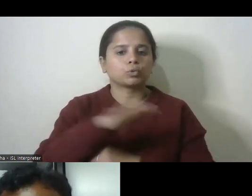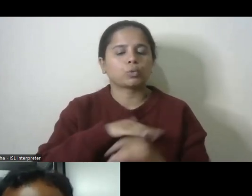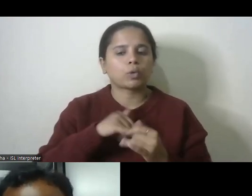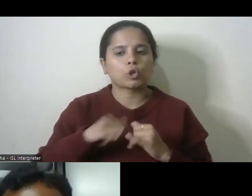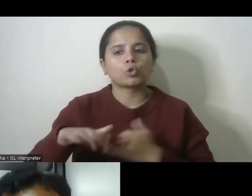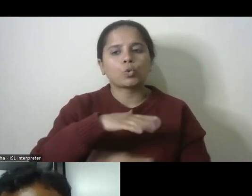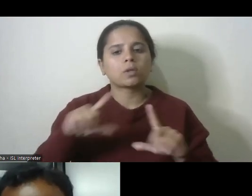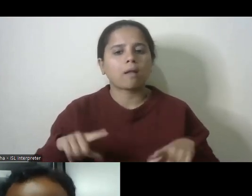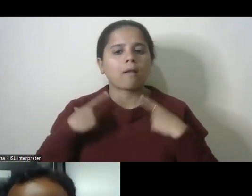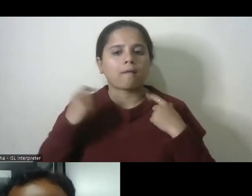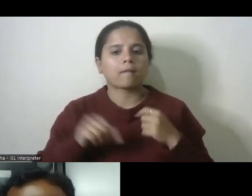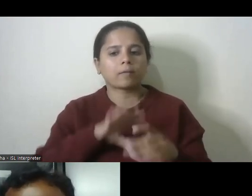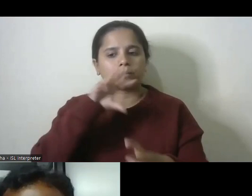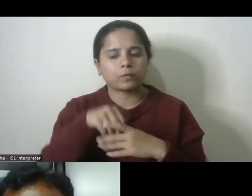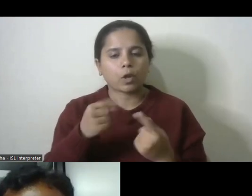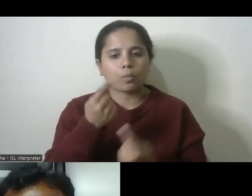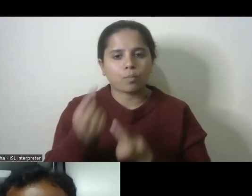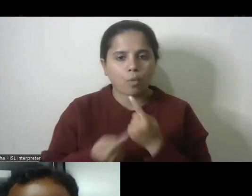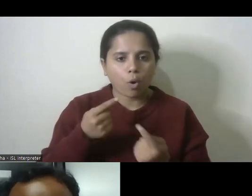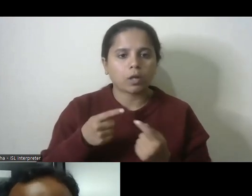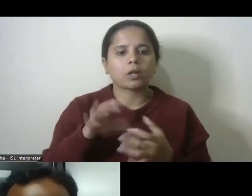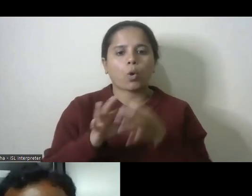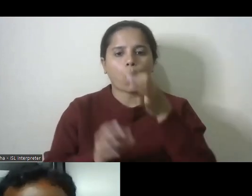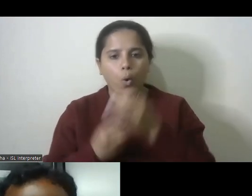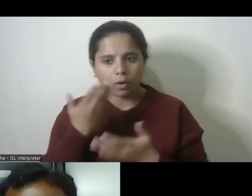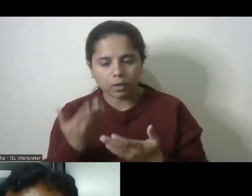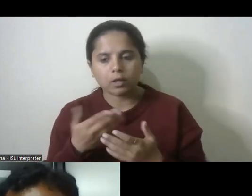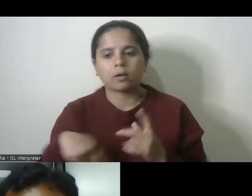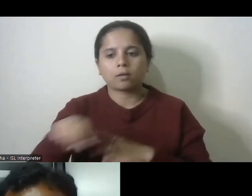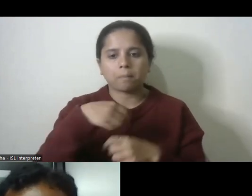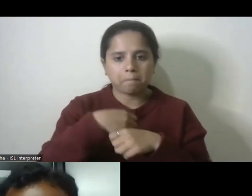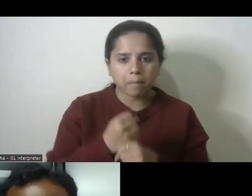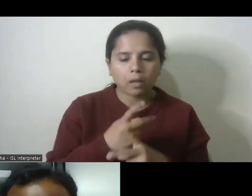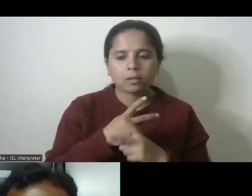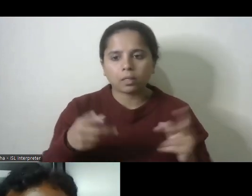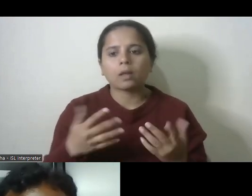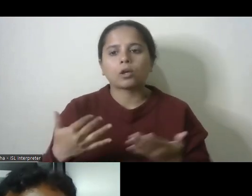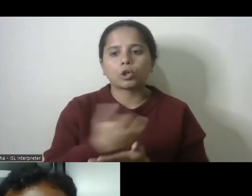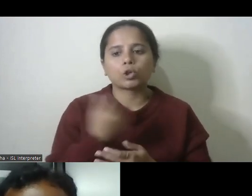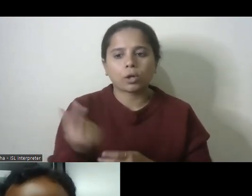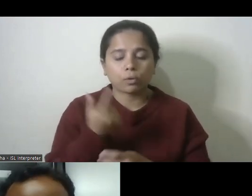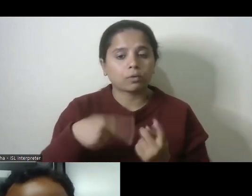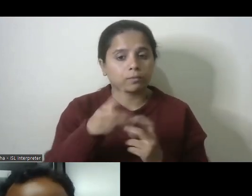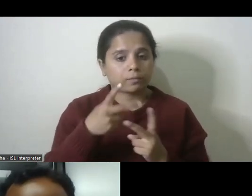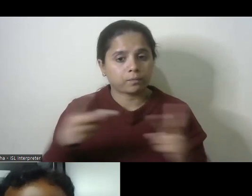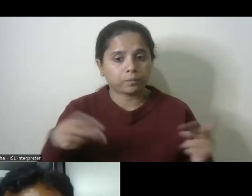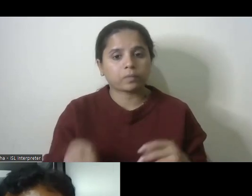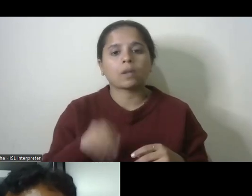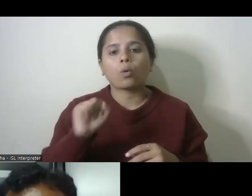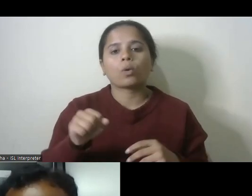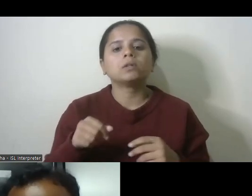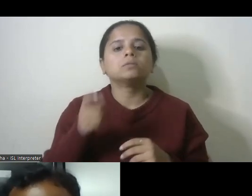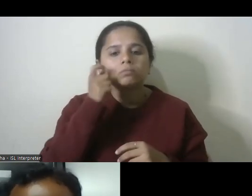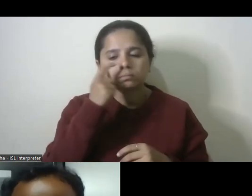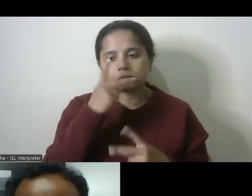life, mostly like the political organization, production and consumption of ethics, and the gender relation.